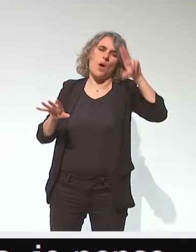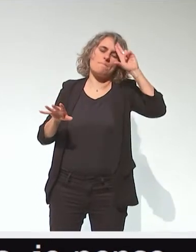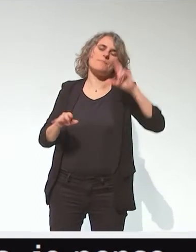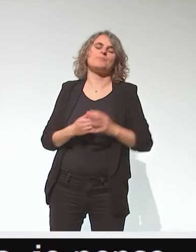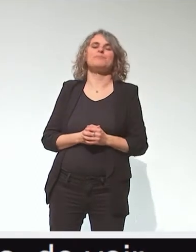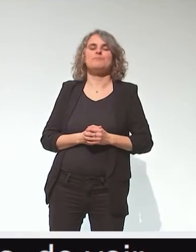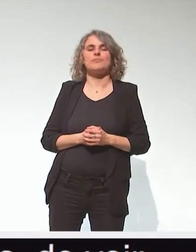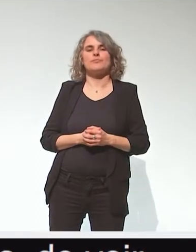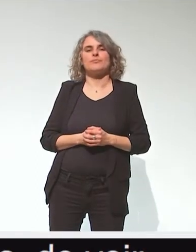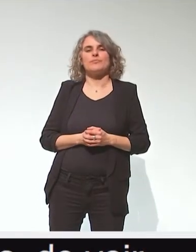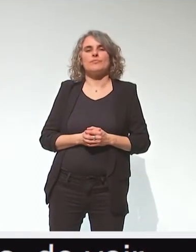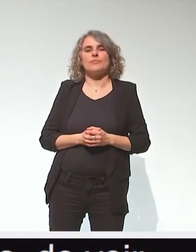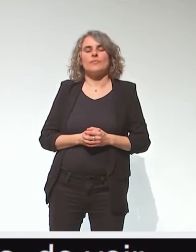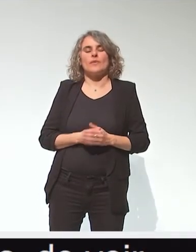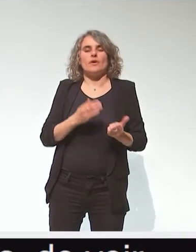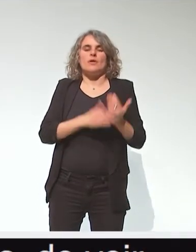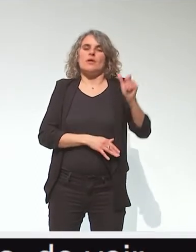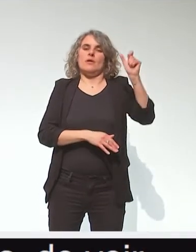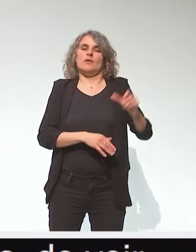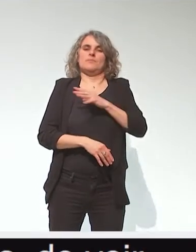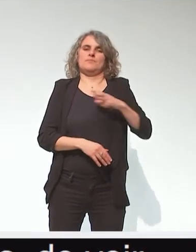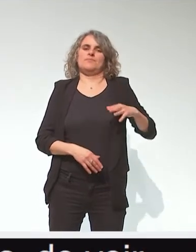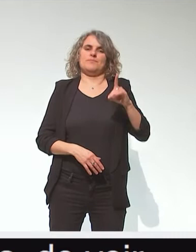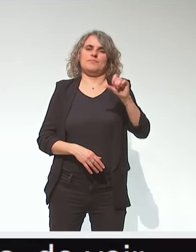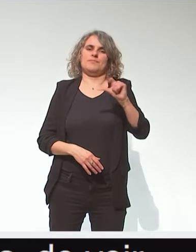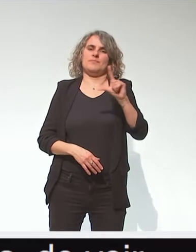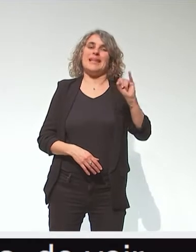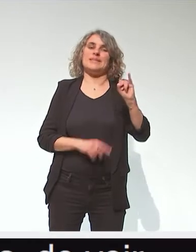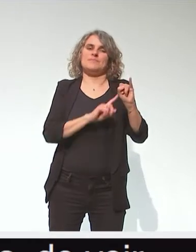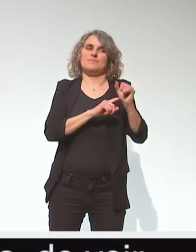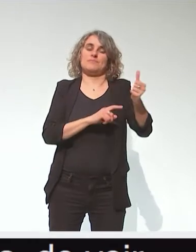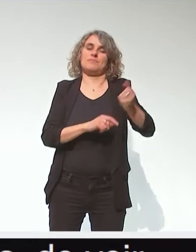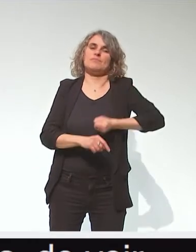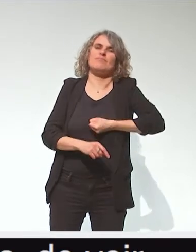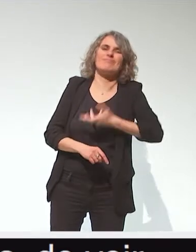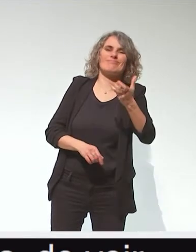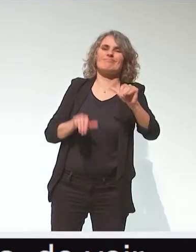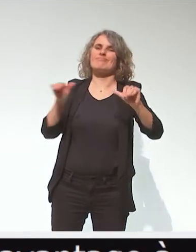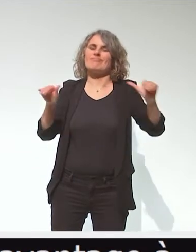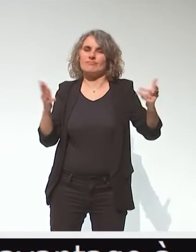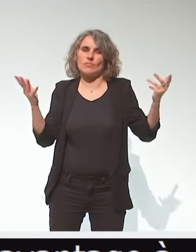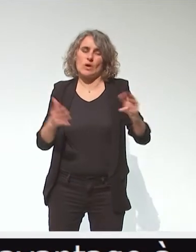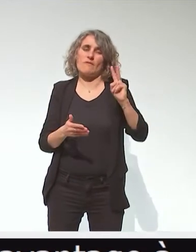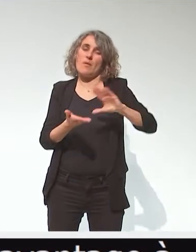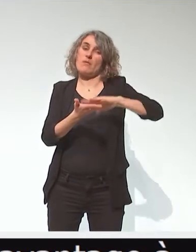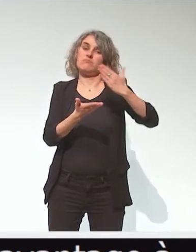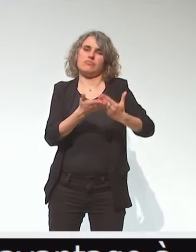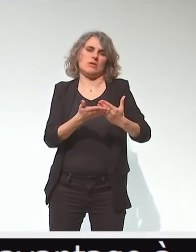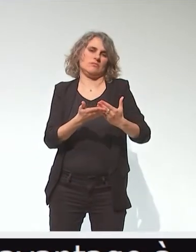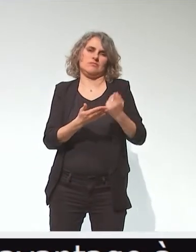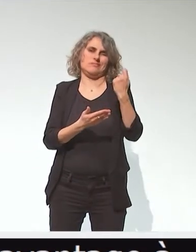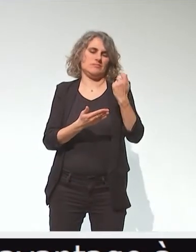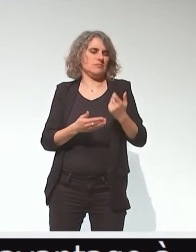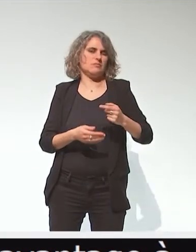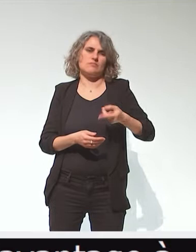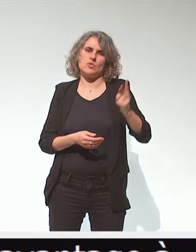was calling for more staff for the integration, for PES, for the integration of people with disabilities. I think this is an important point,